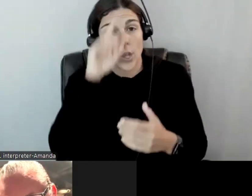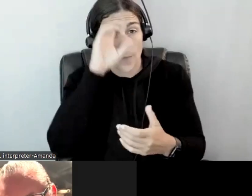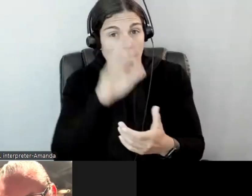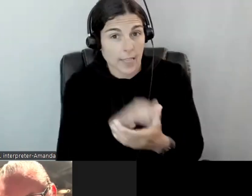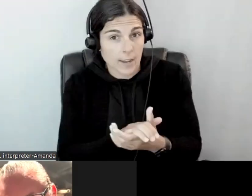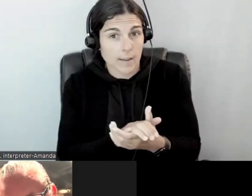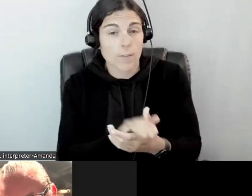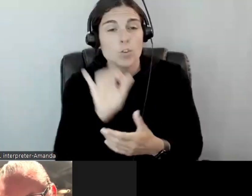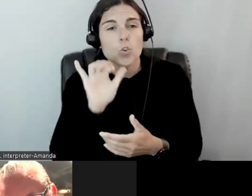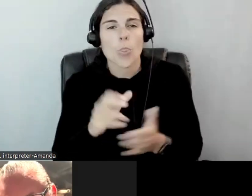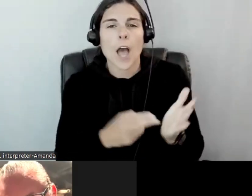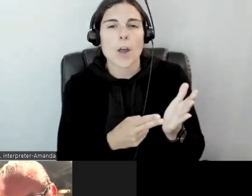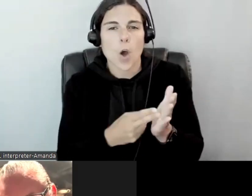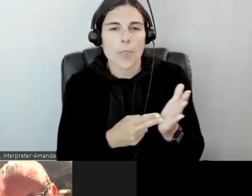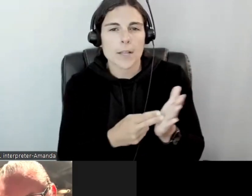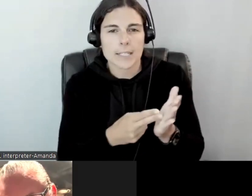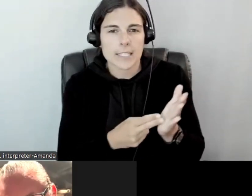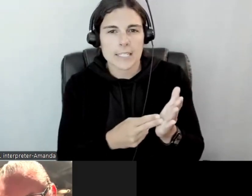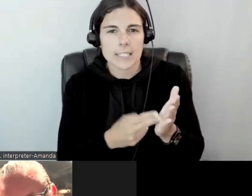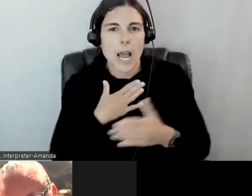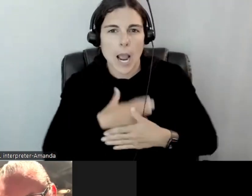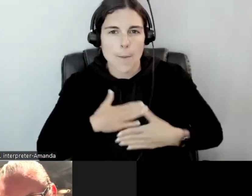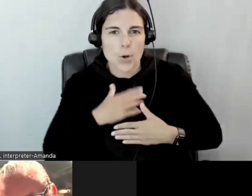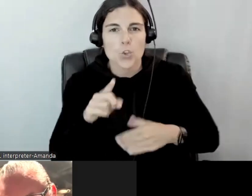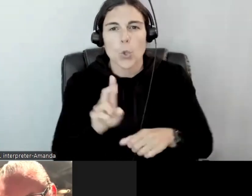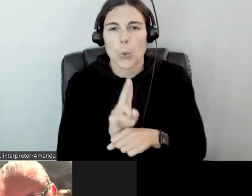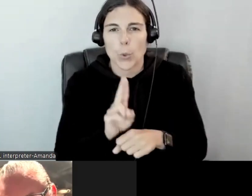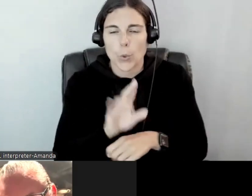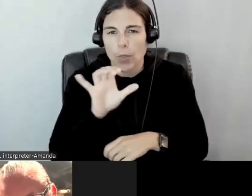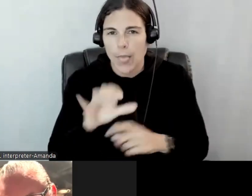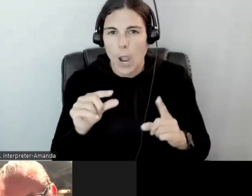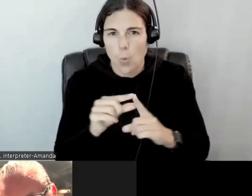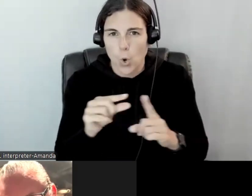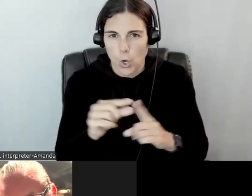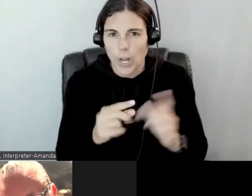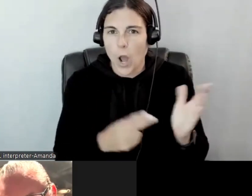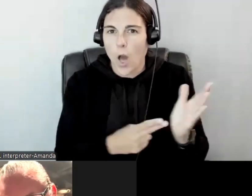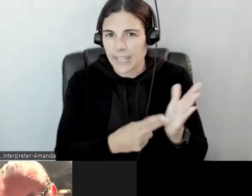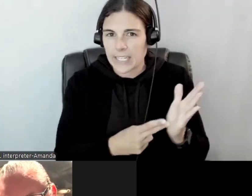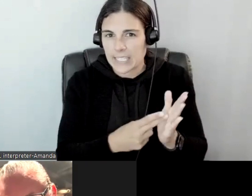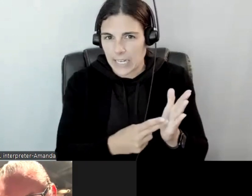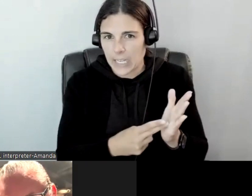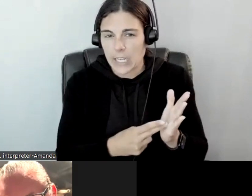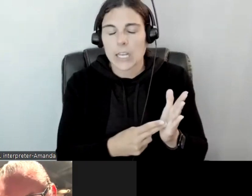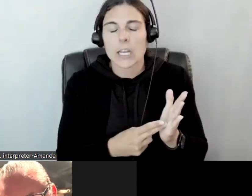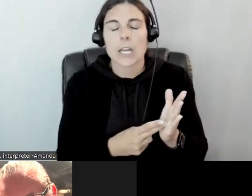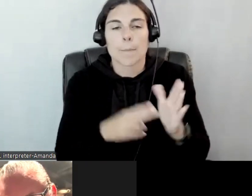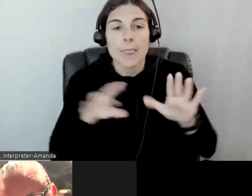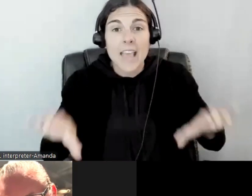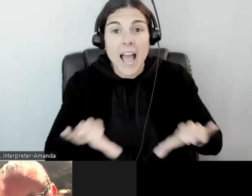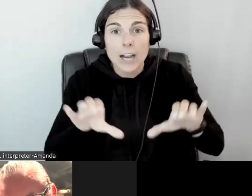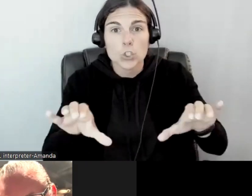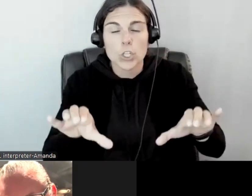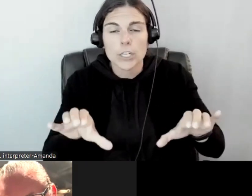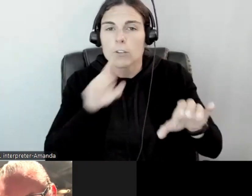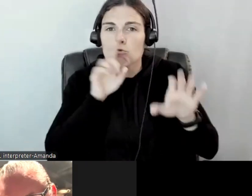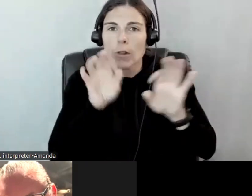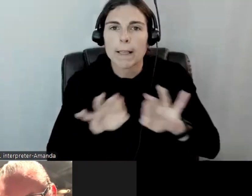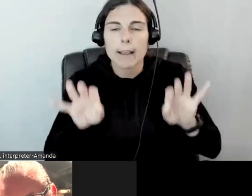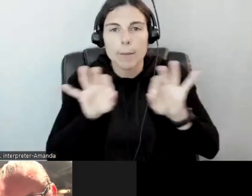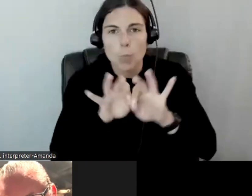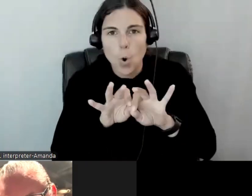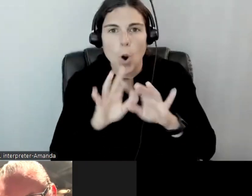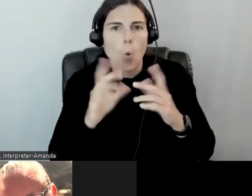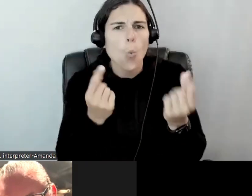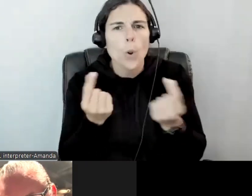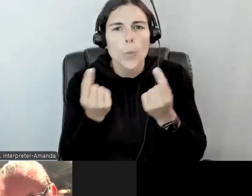and authenticity, which is, I appreciate that you use that word, is very important to us. But then the action, like what do we do with this? And so